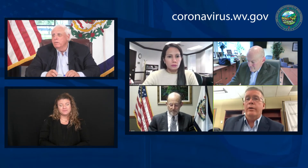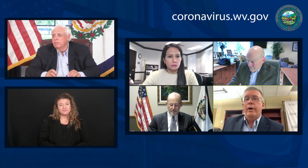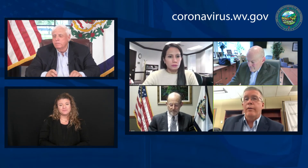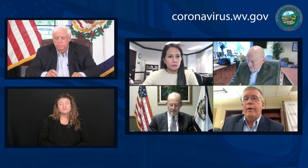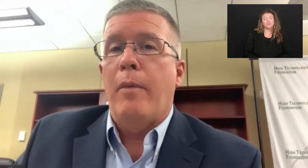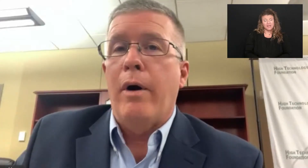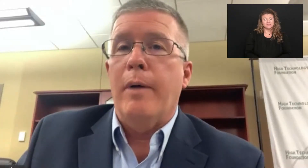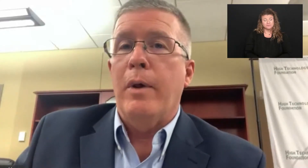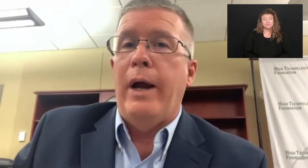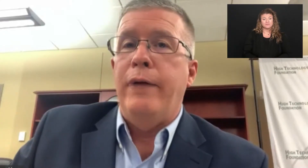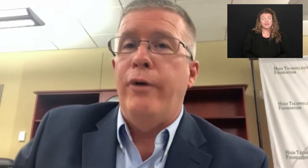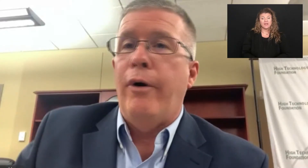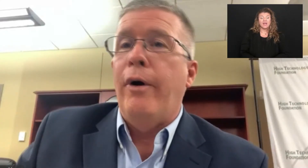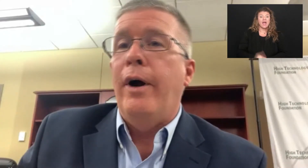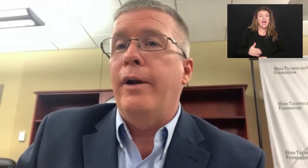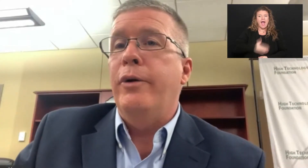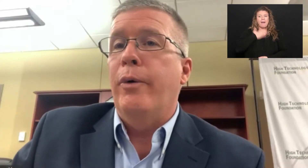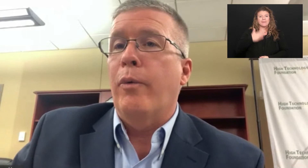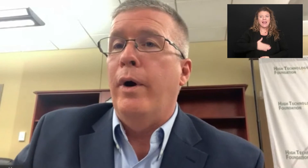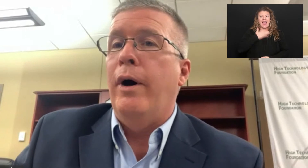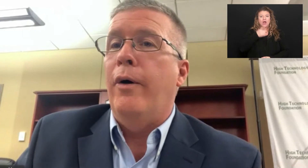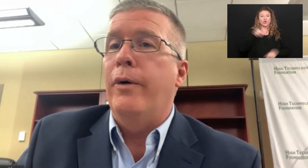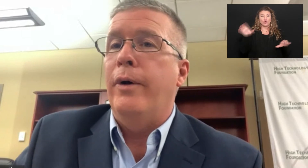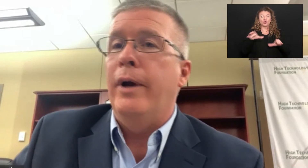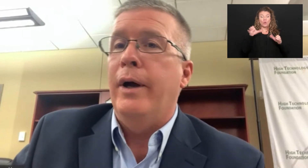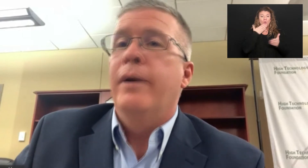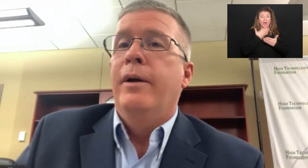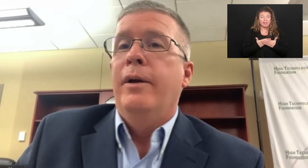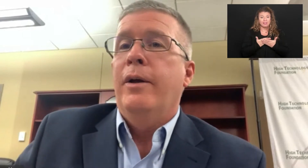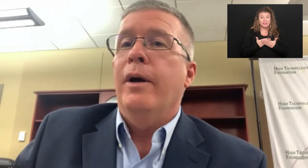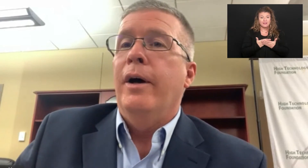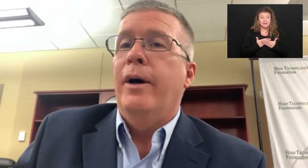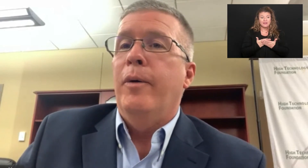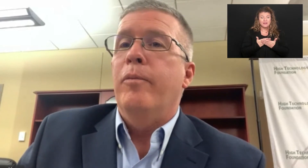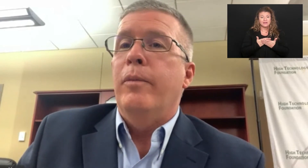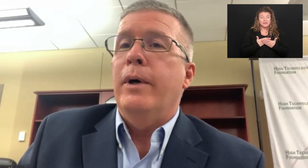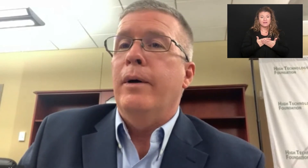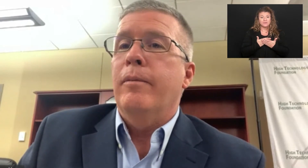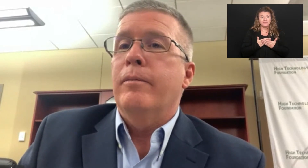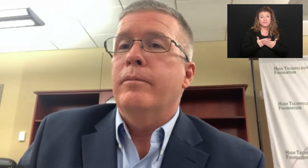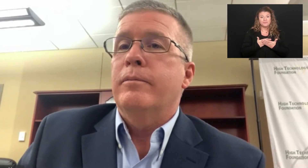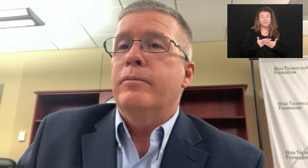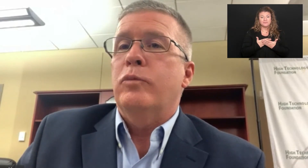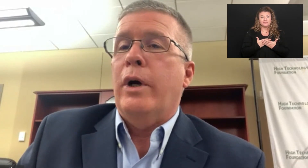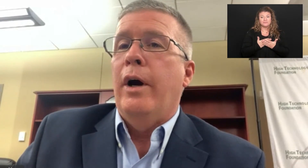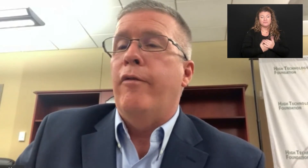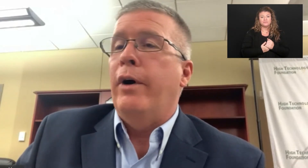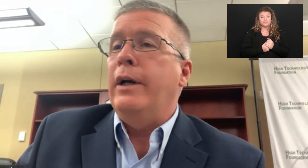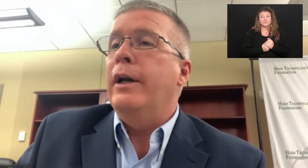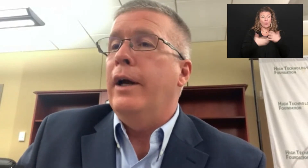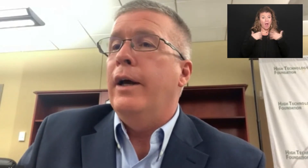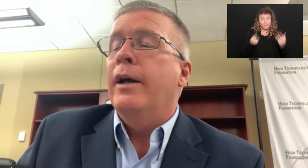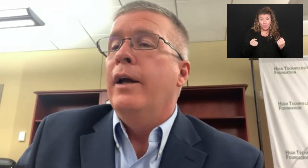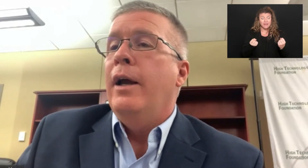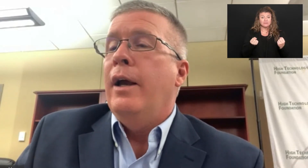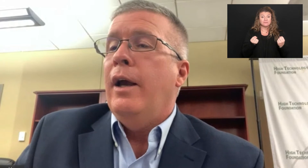Yes, sir, Governor. And Mark, I'm glad you're doing well and